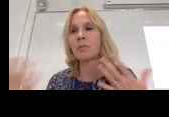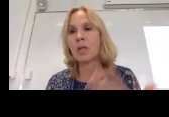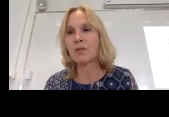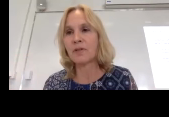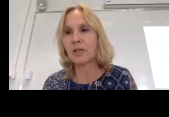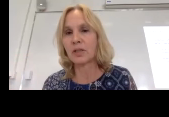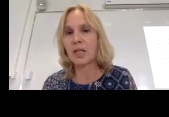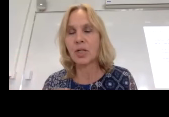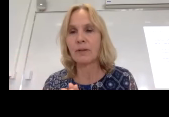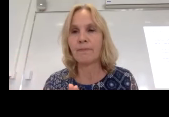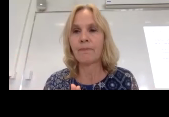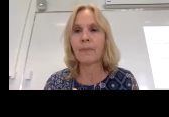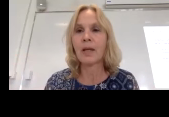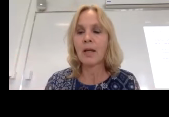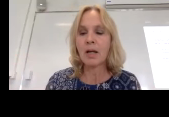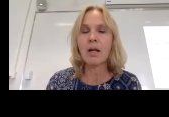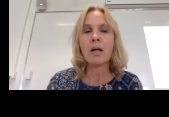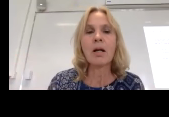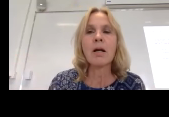found or sometimes facilitation.